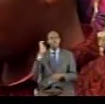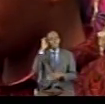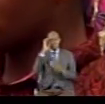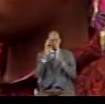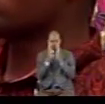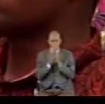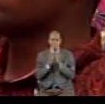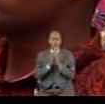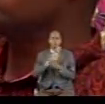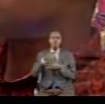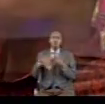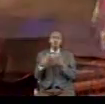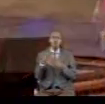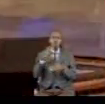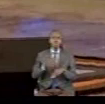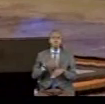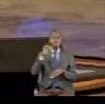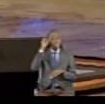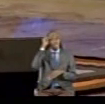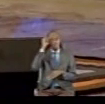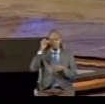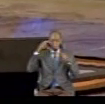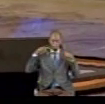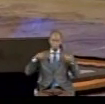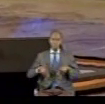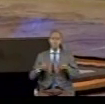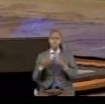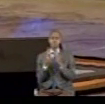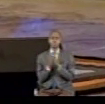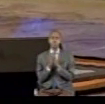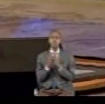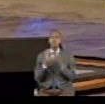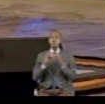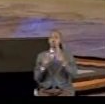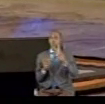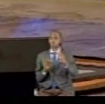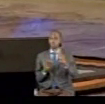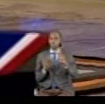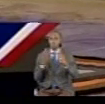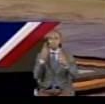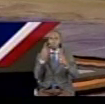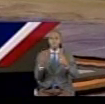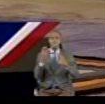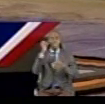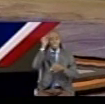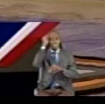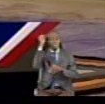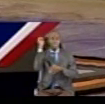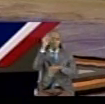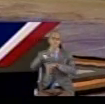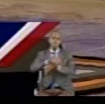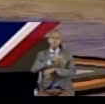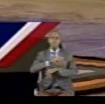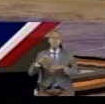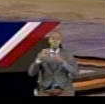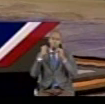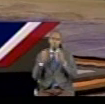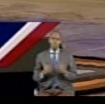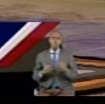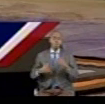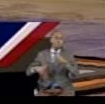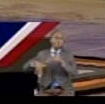His personal prayer. Number two, we see his prevailing power over the